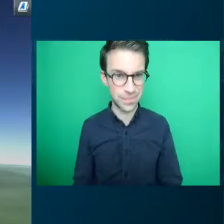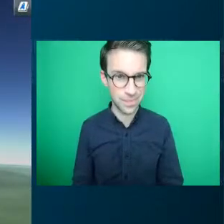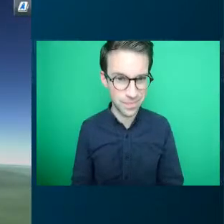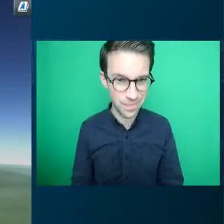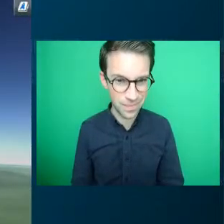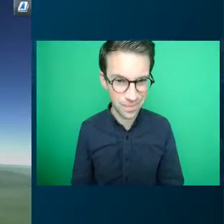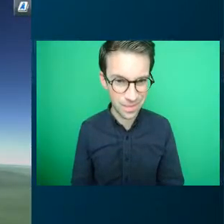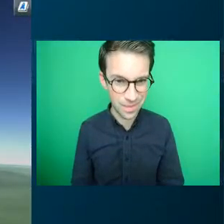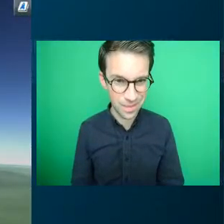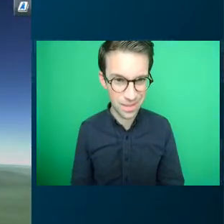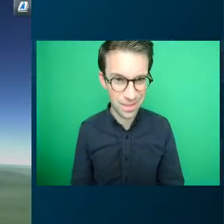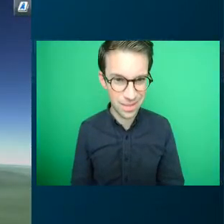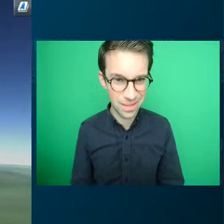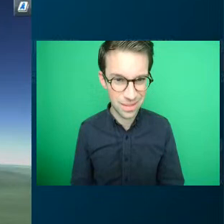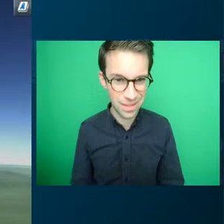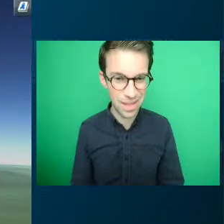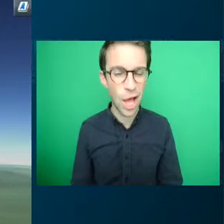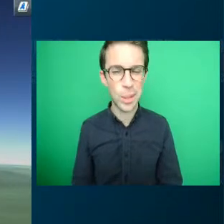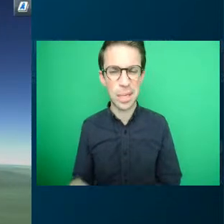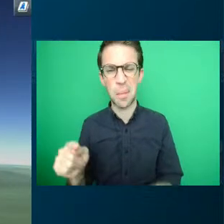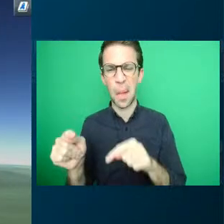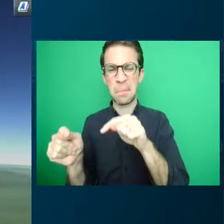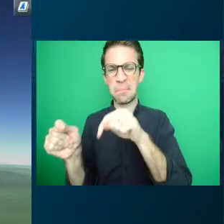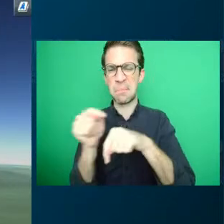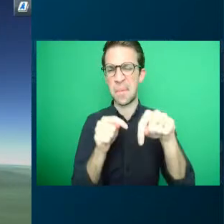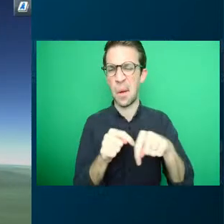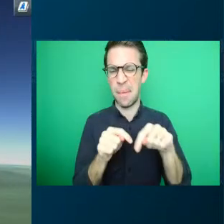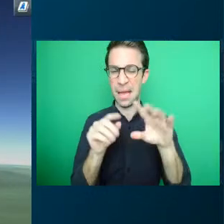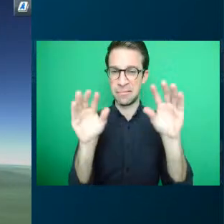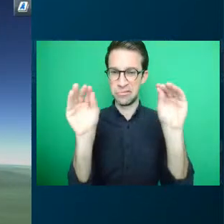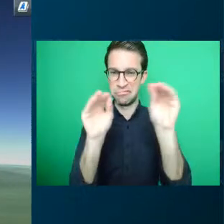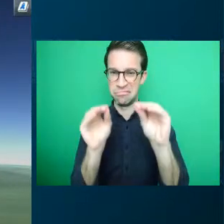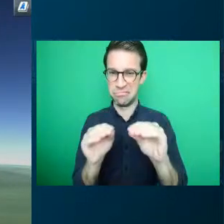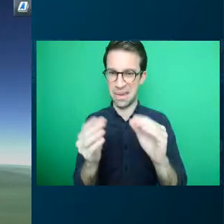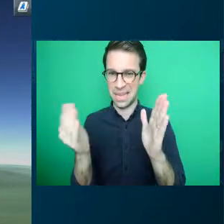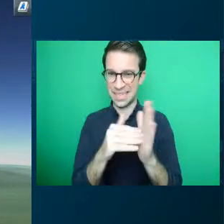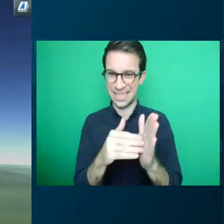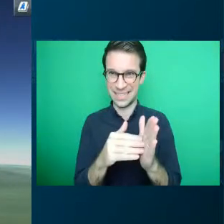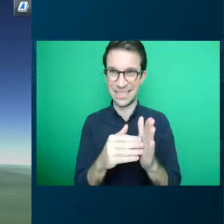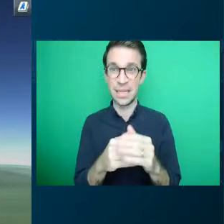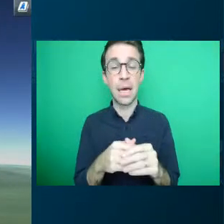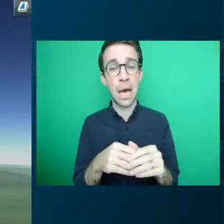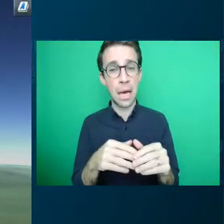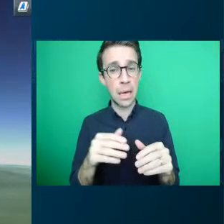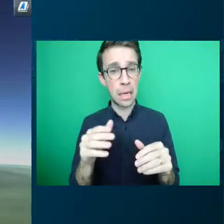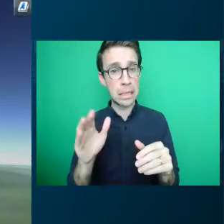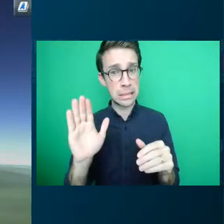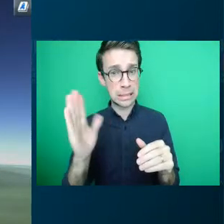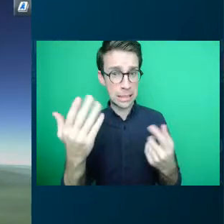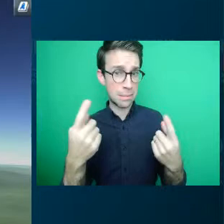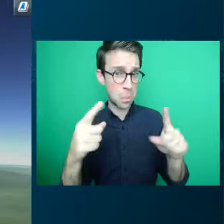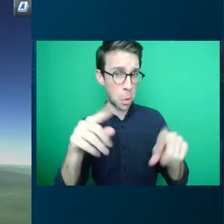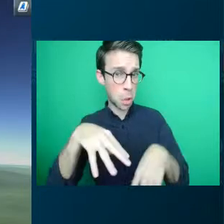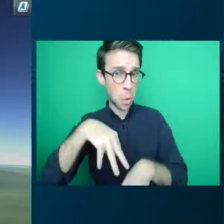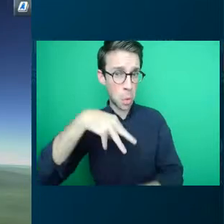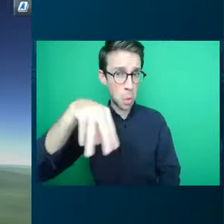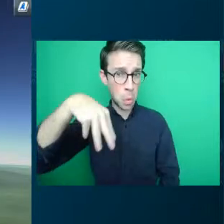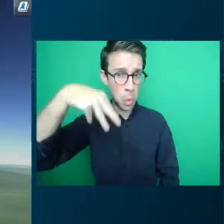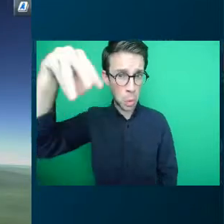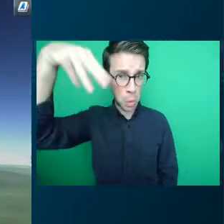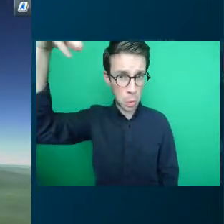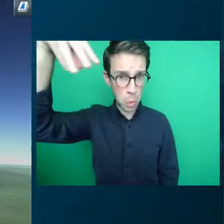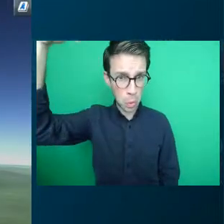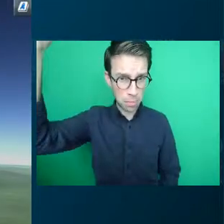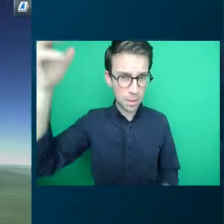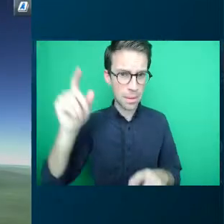think we're probably going to have to go back to the drawing board because while that rocket seems to be flying, I don't think that we had a place to actually put